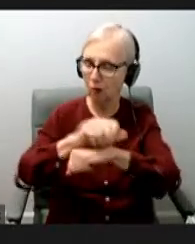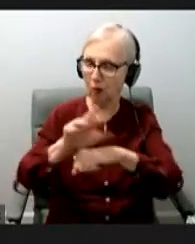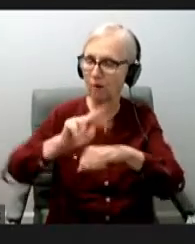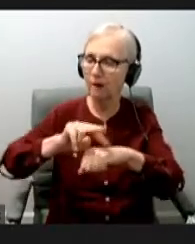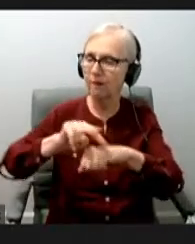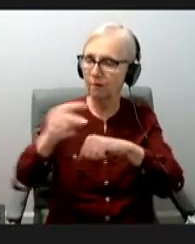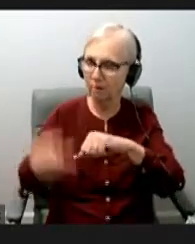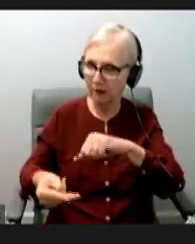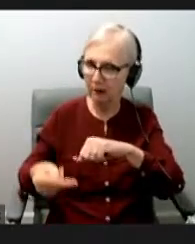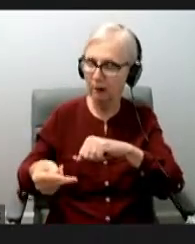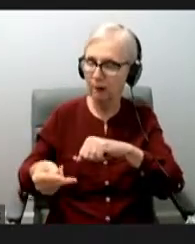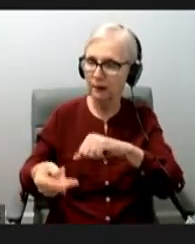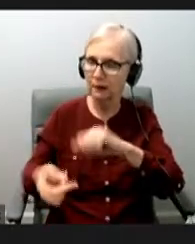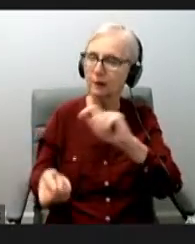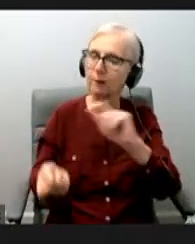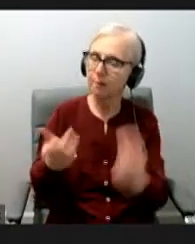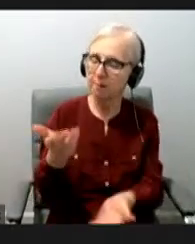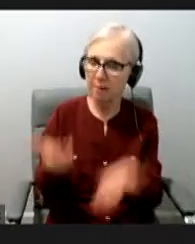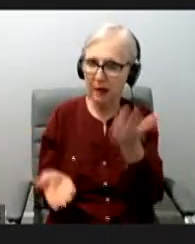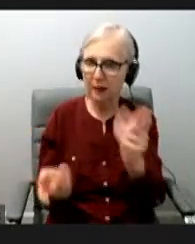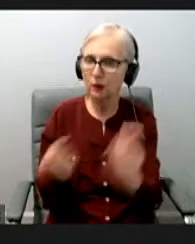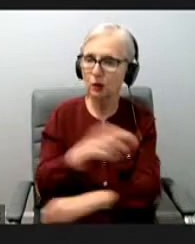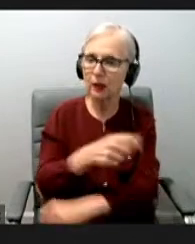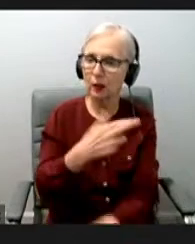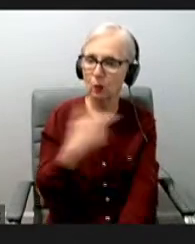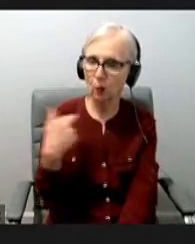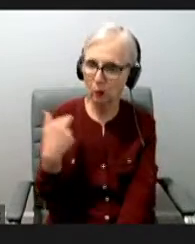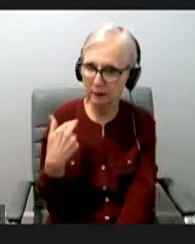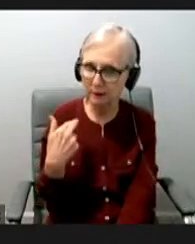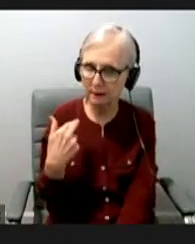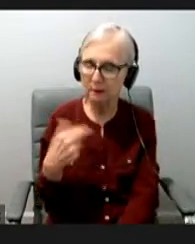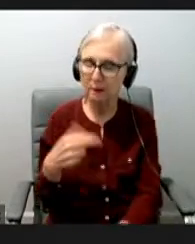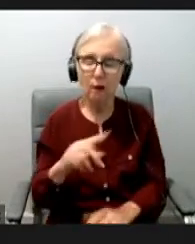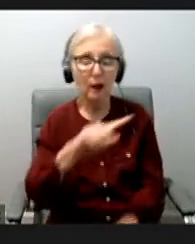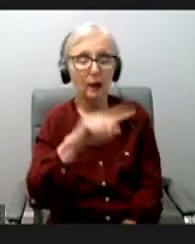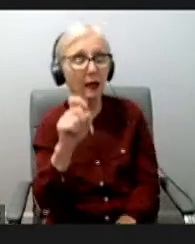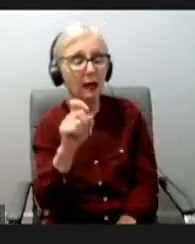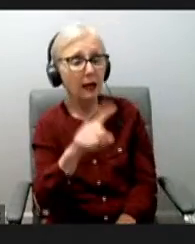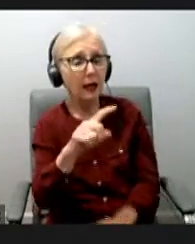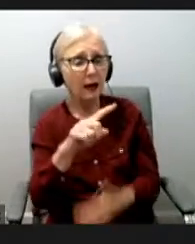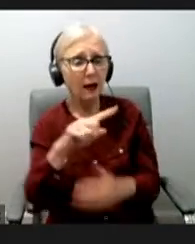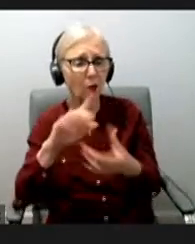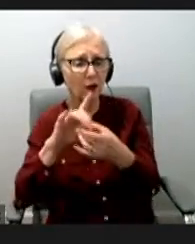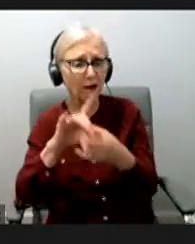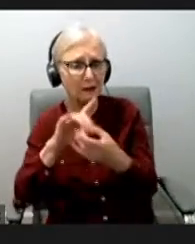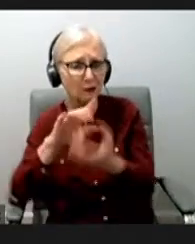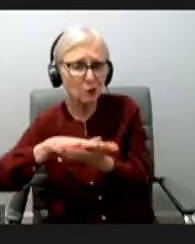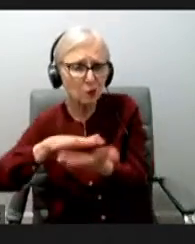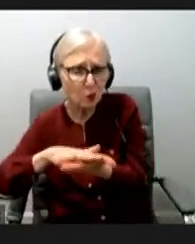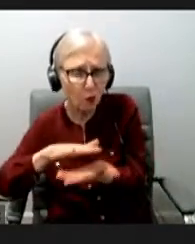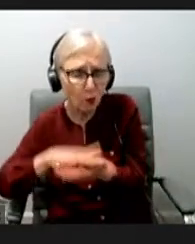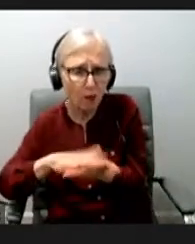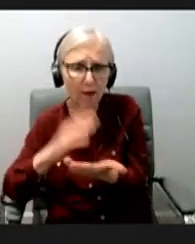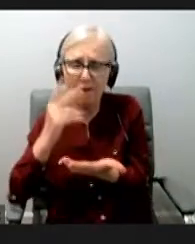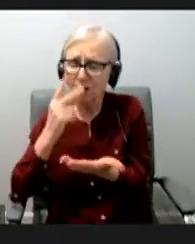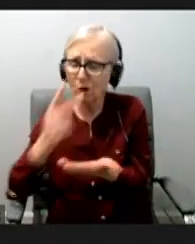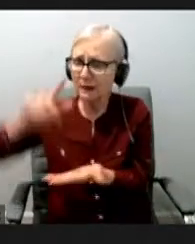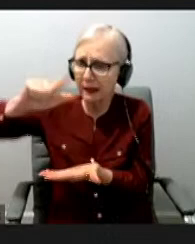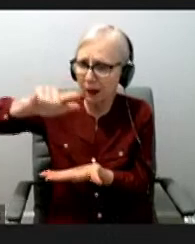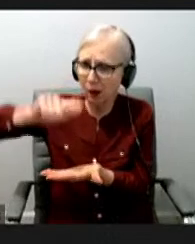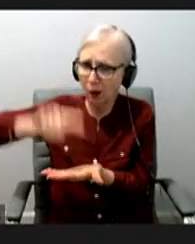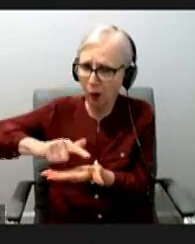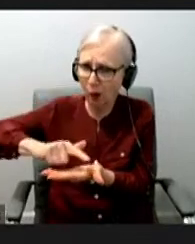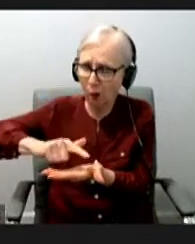our risks over time. Thanks, Doctor. Just on the school front, if you could, if we're seeing lower case rates